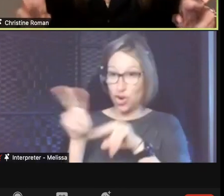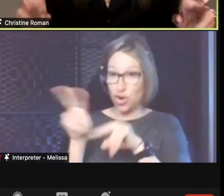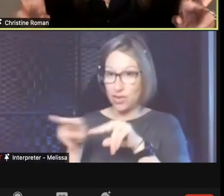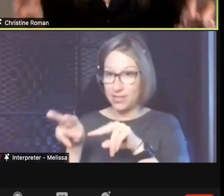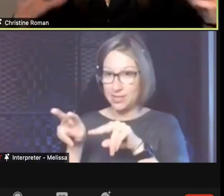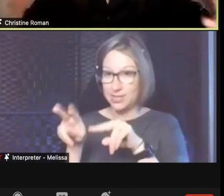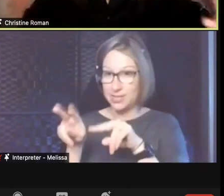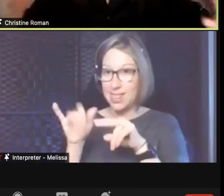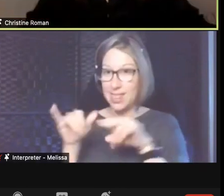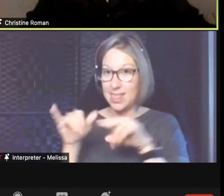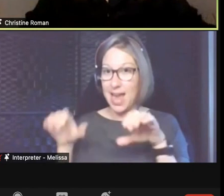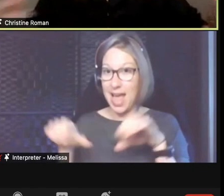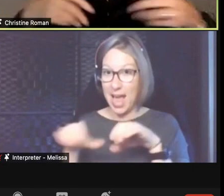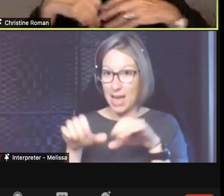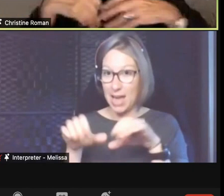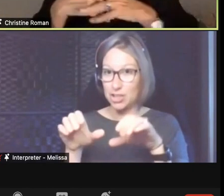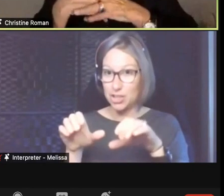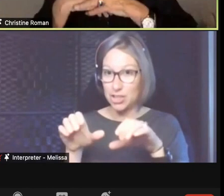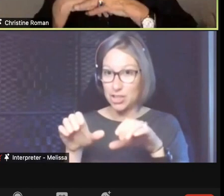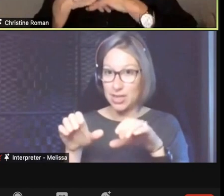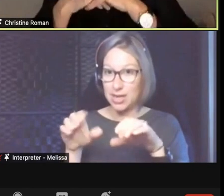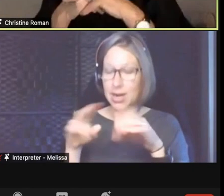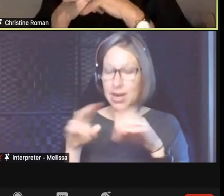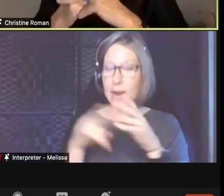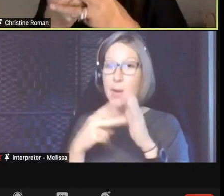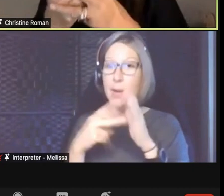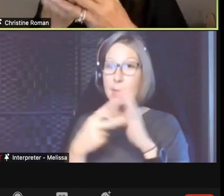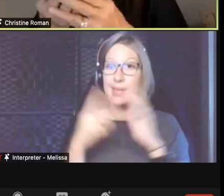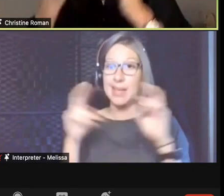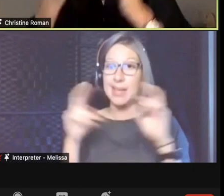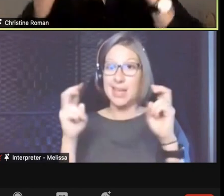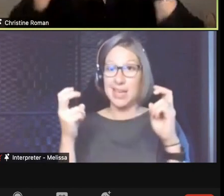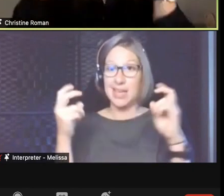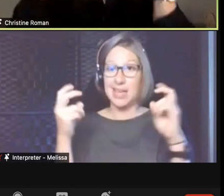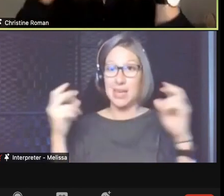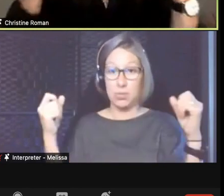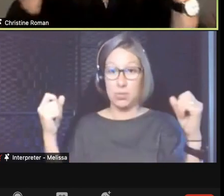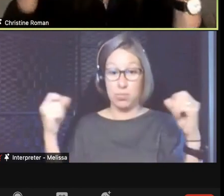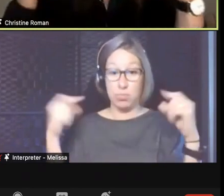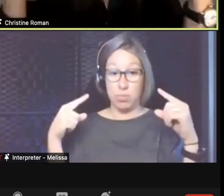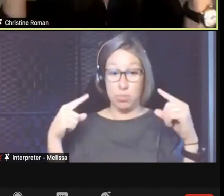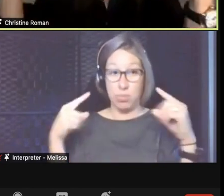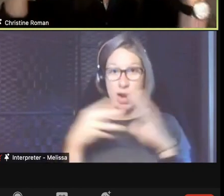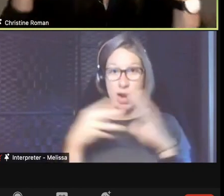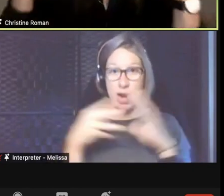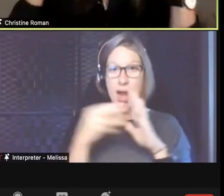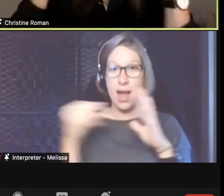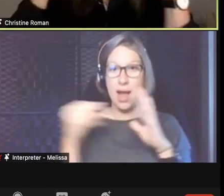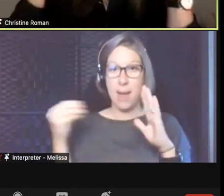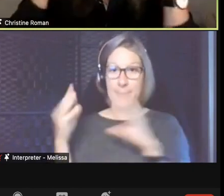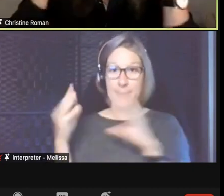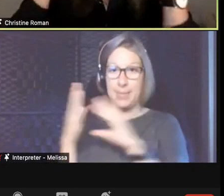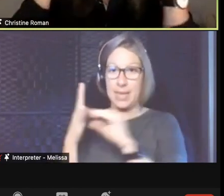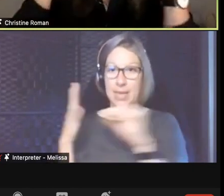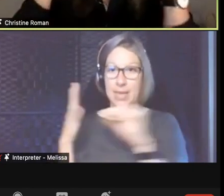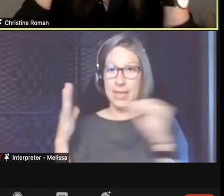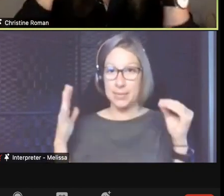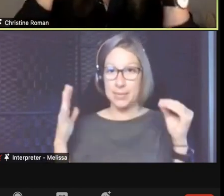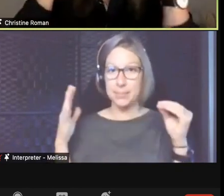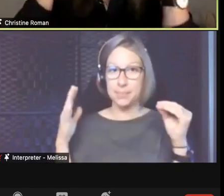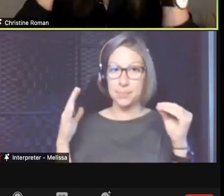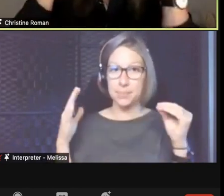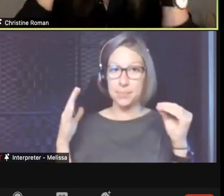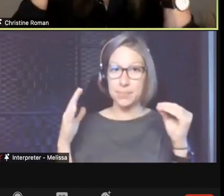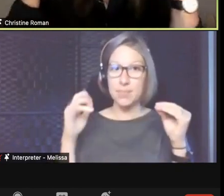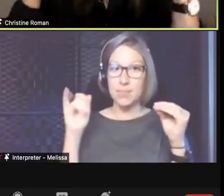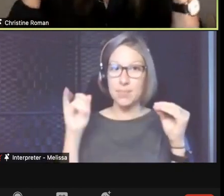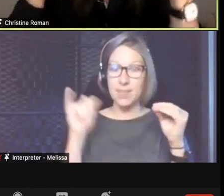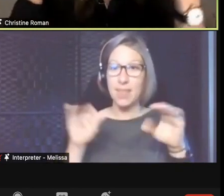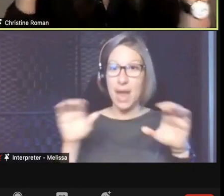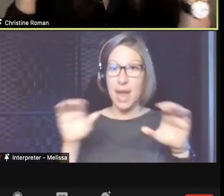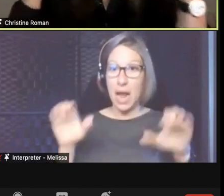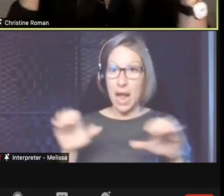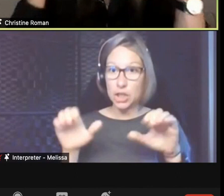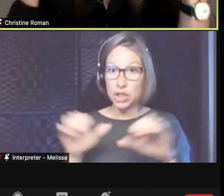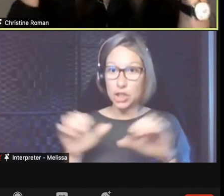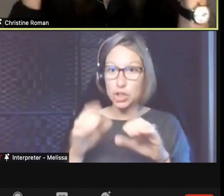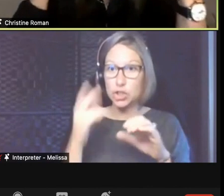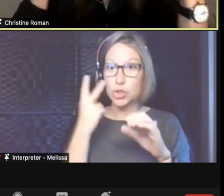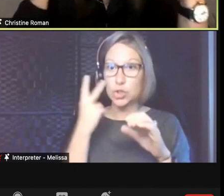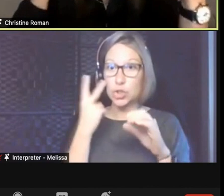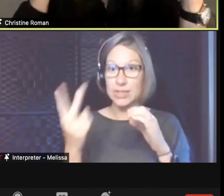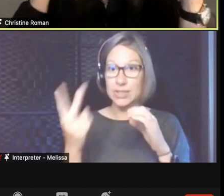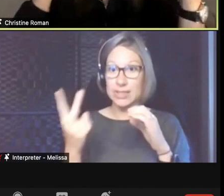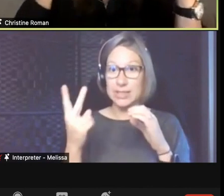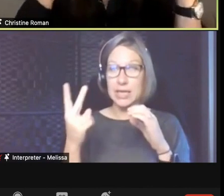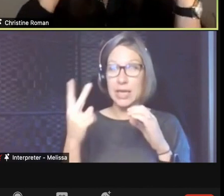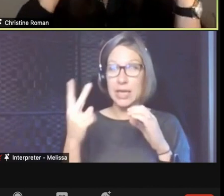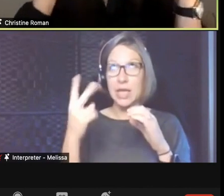mirrors the behavior of the other, as though the observer were itself acting. That action that we're seeing is playing